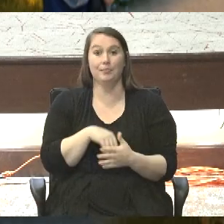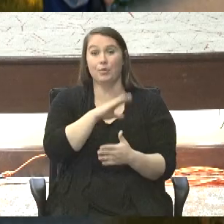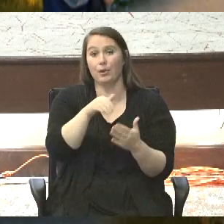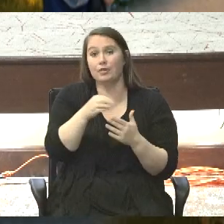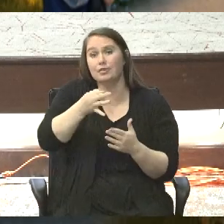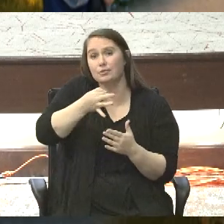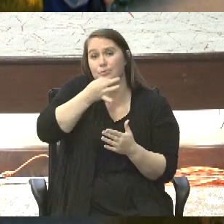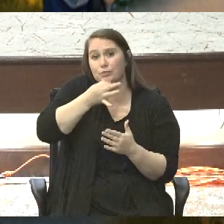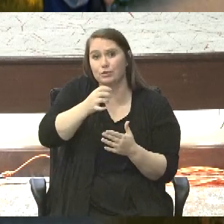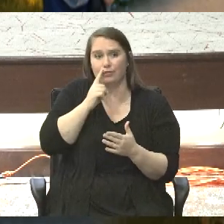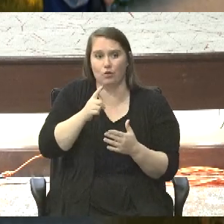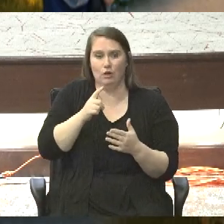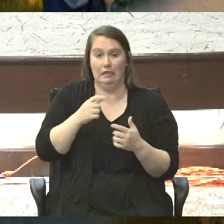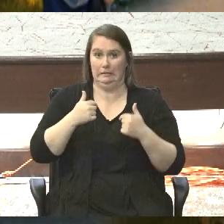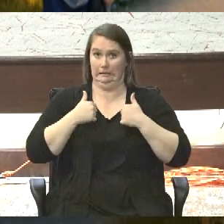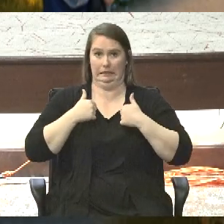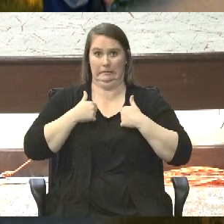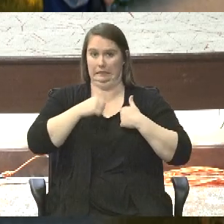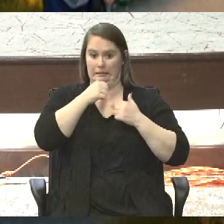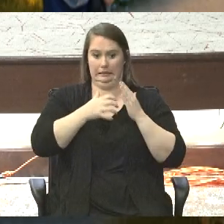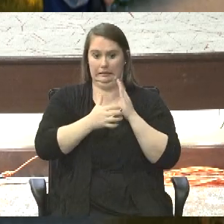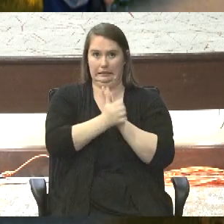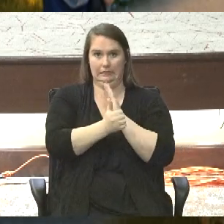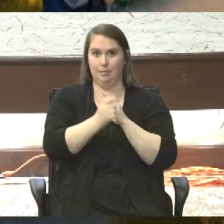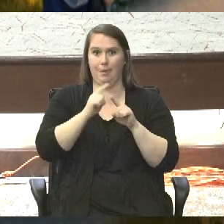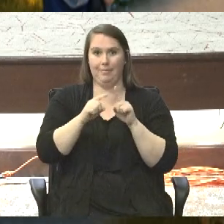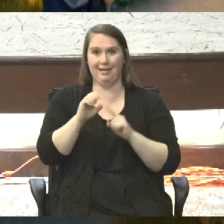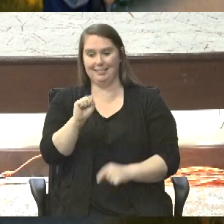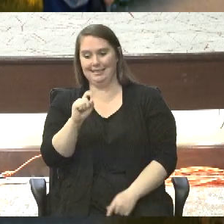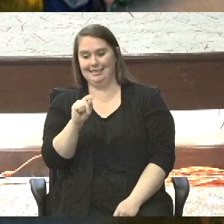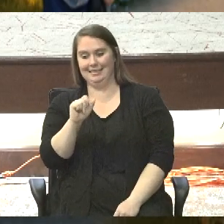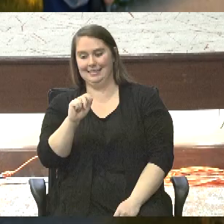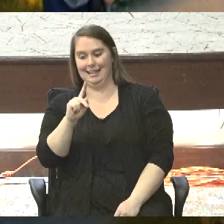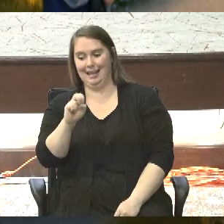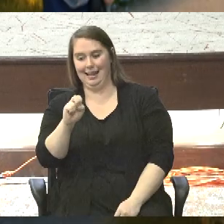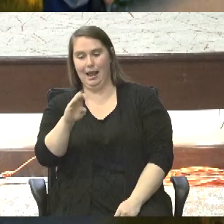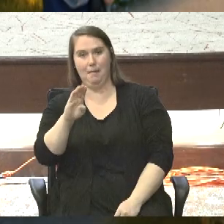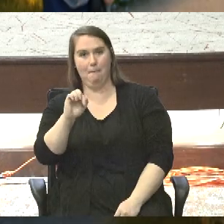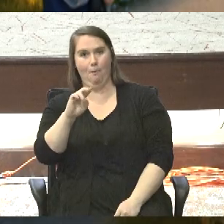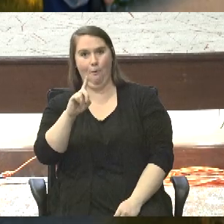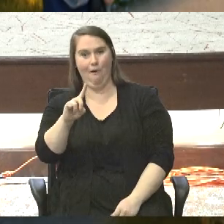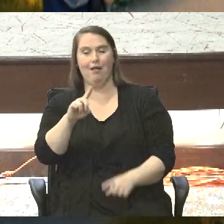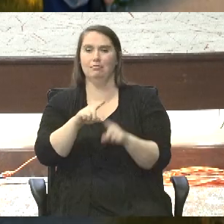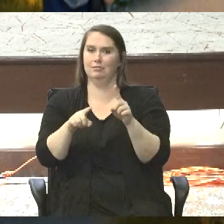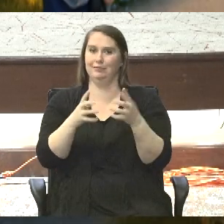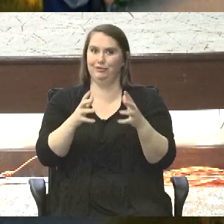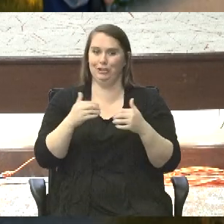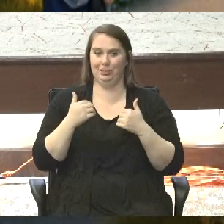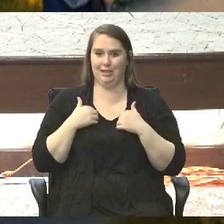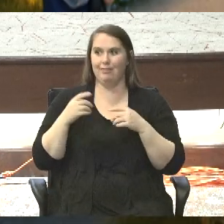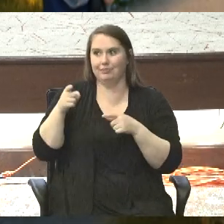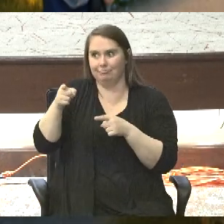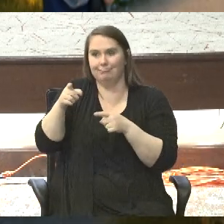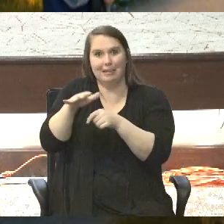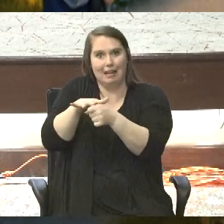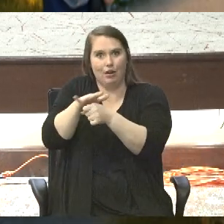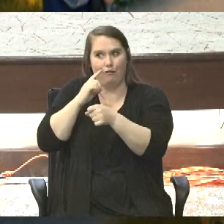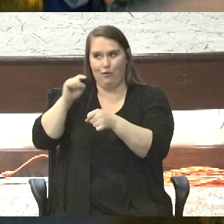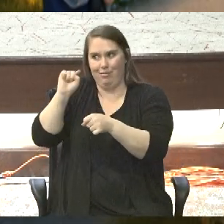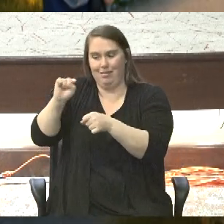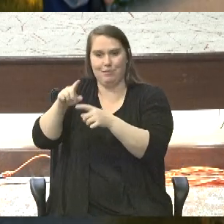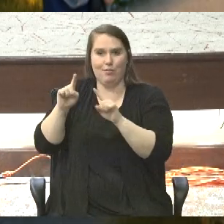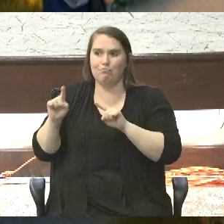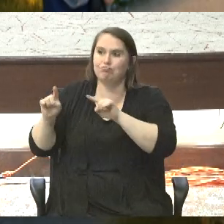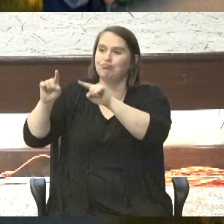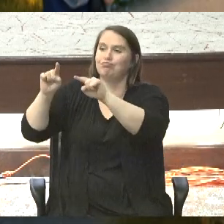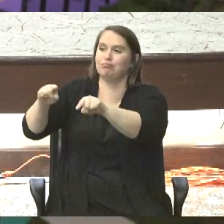as skateboarding and whatnot, we've got a skate park for them, but a really introductory area to where your families can go out and enjoy this feature